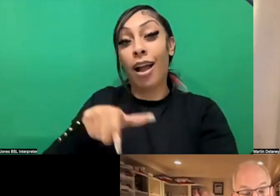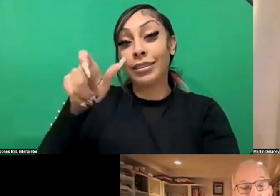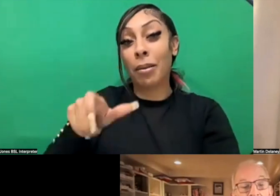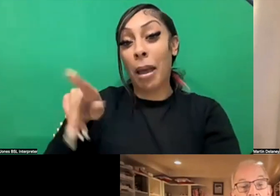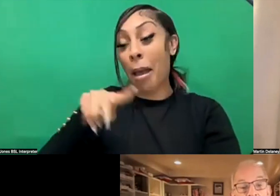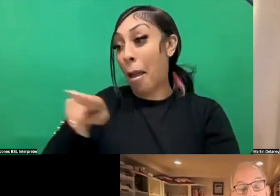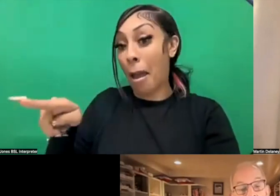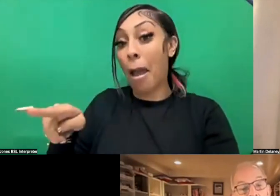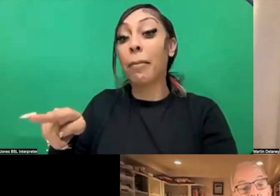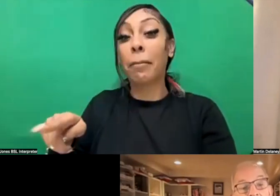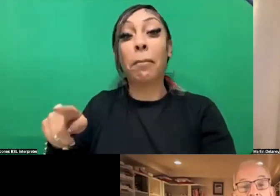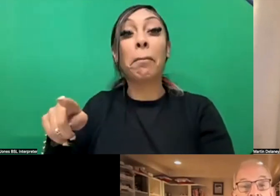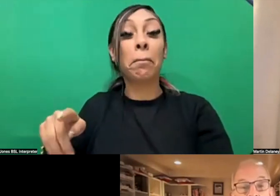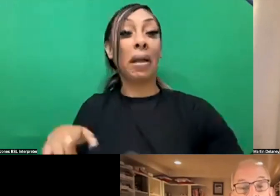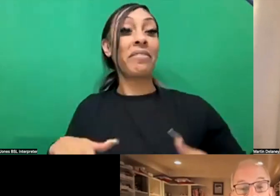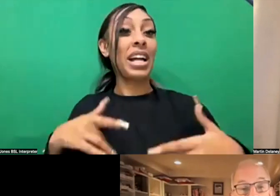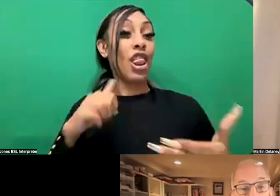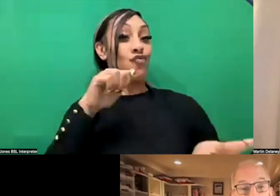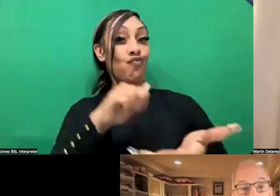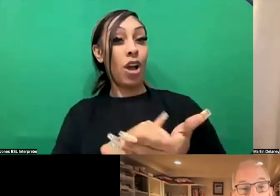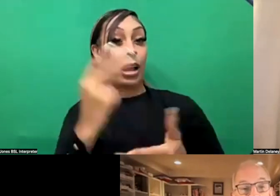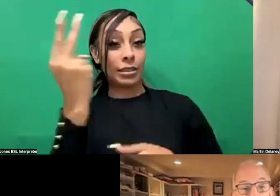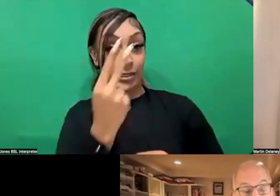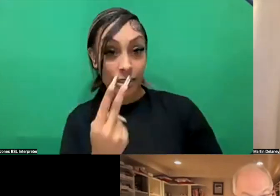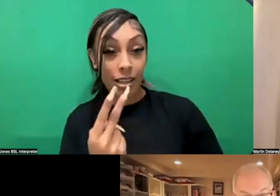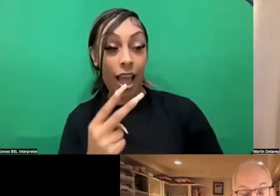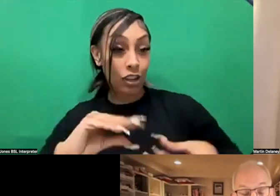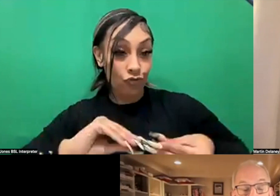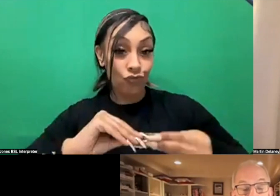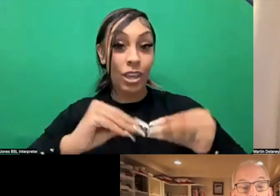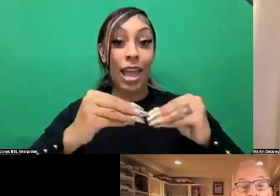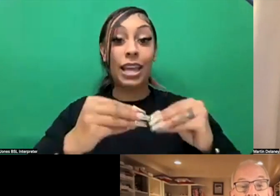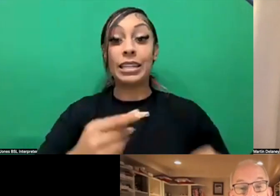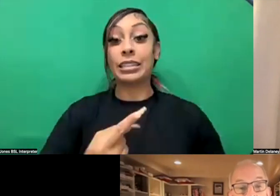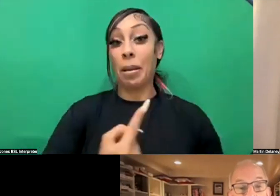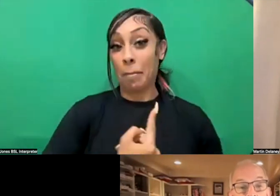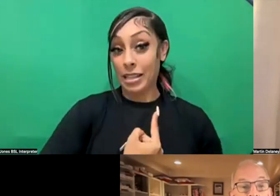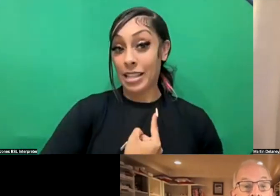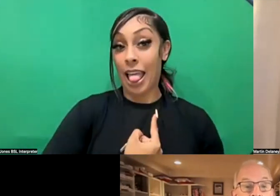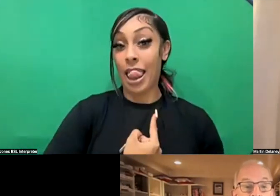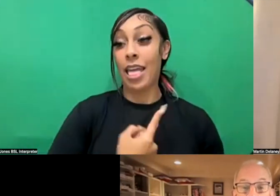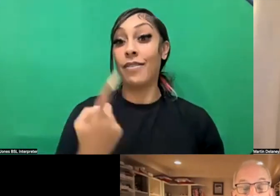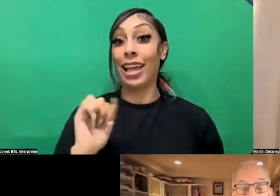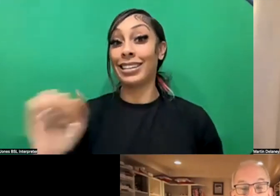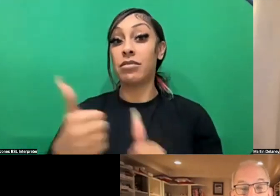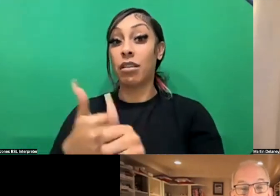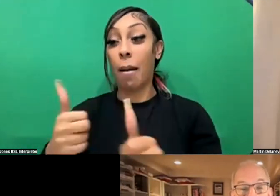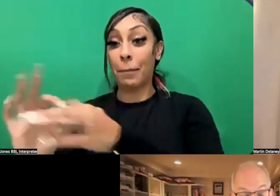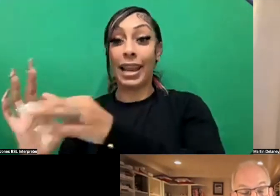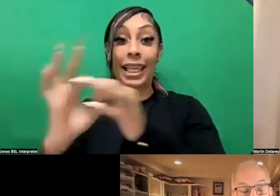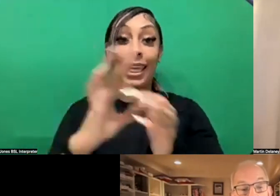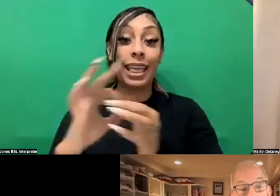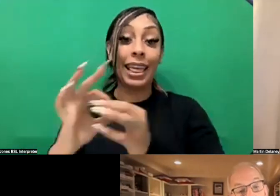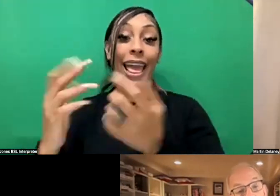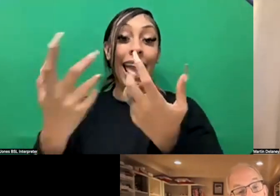a design that we felt was right. And so I and his company worked together on the engineering and finally